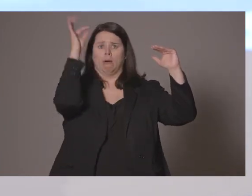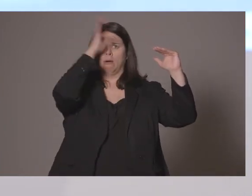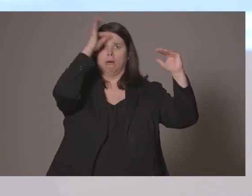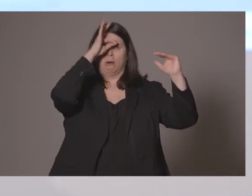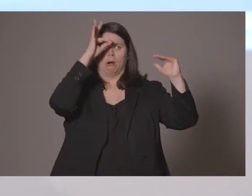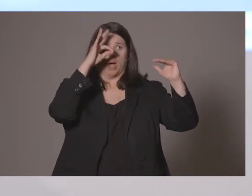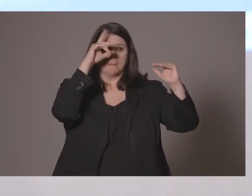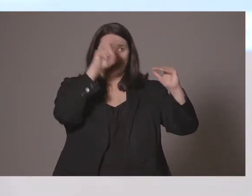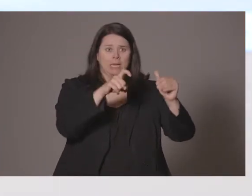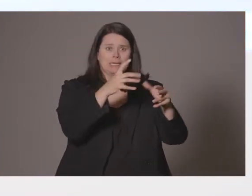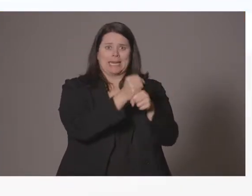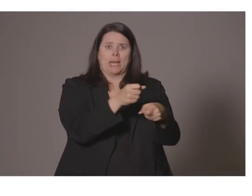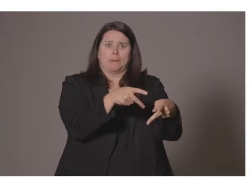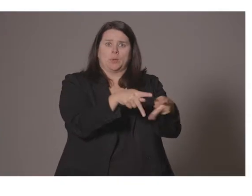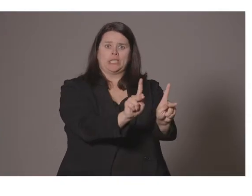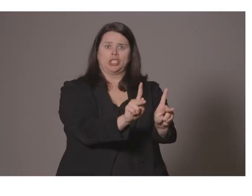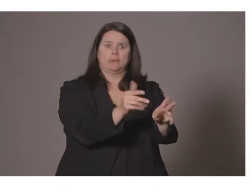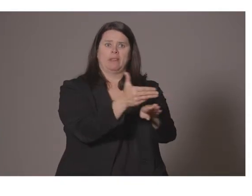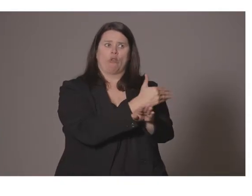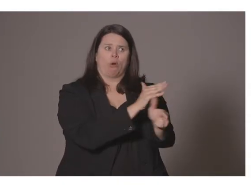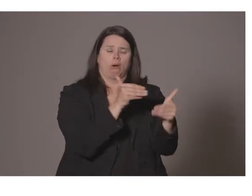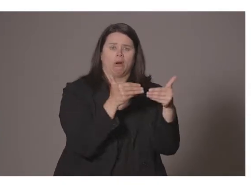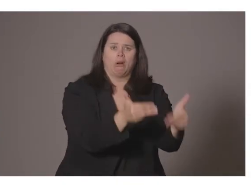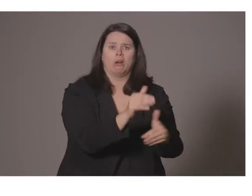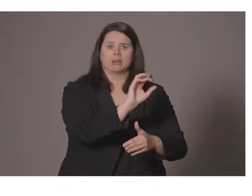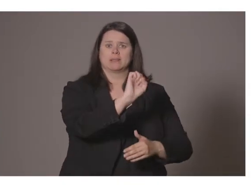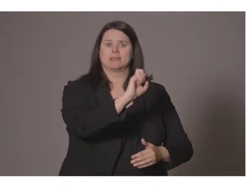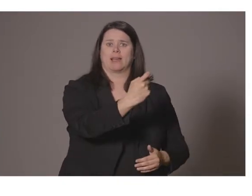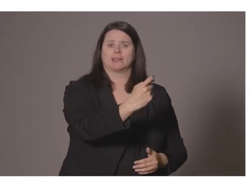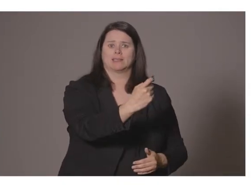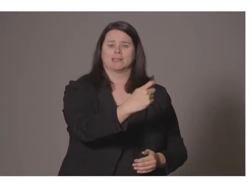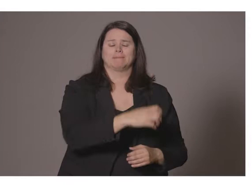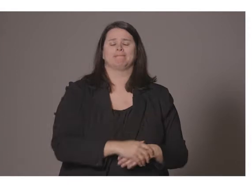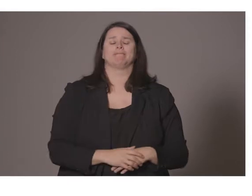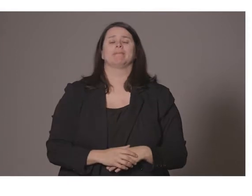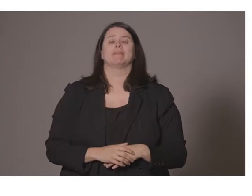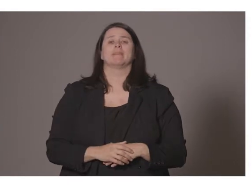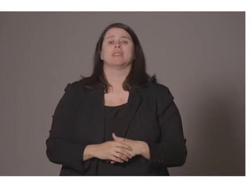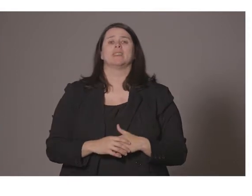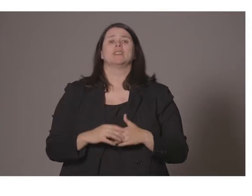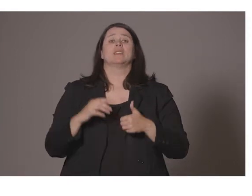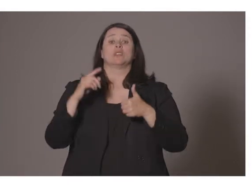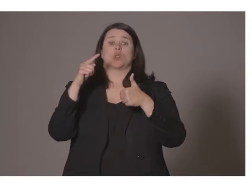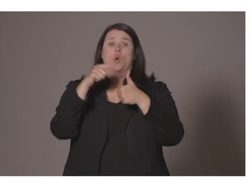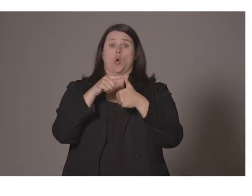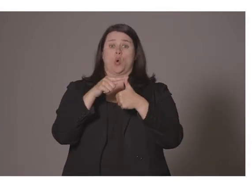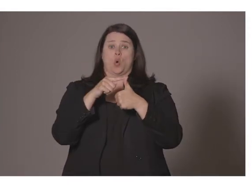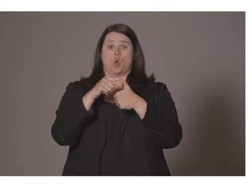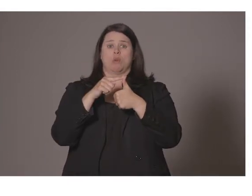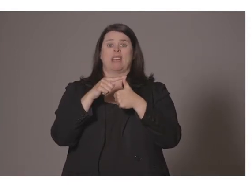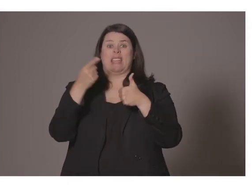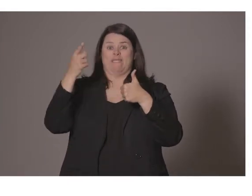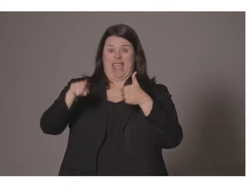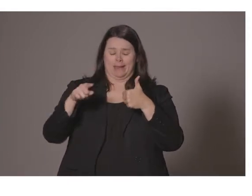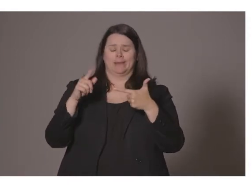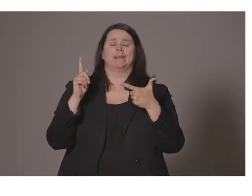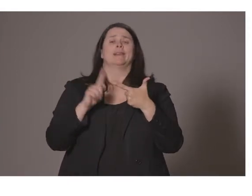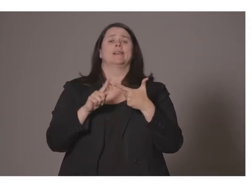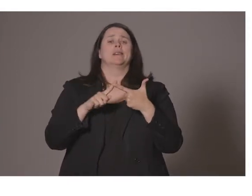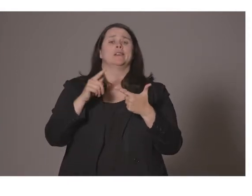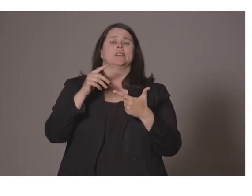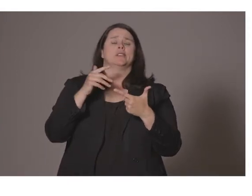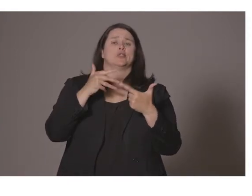event. And then there's the effects. So that's the social, emotional, spiritual, behavioral,